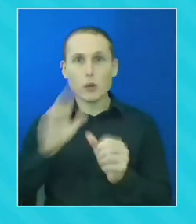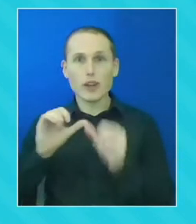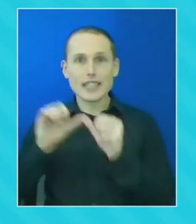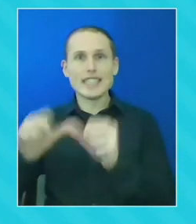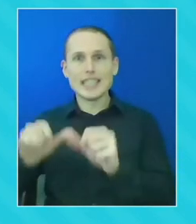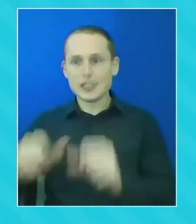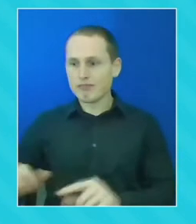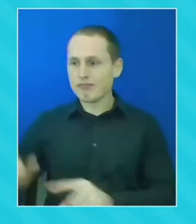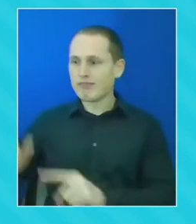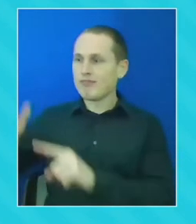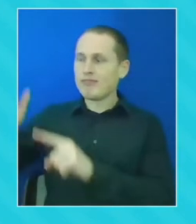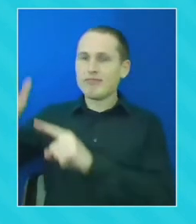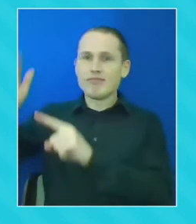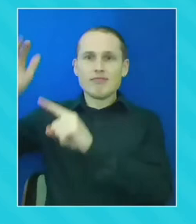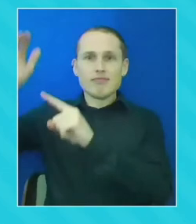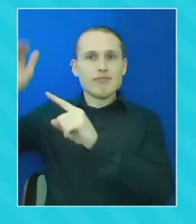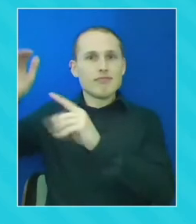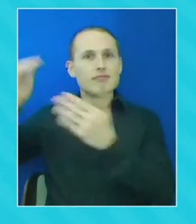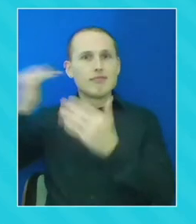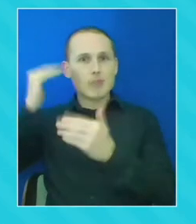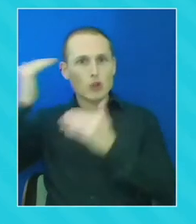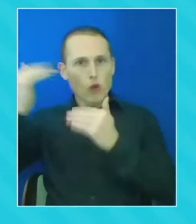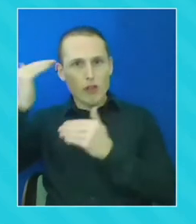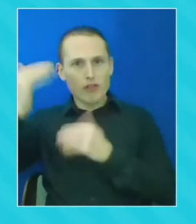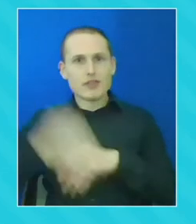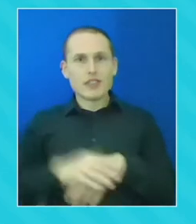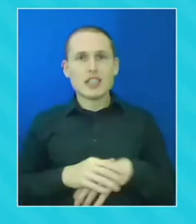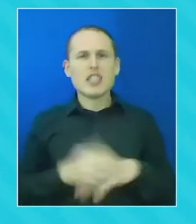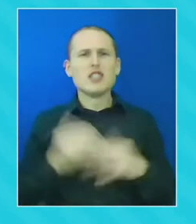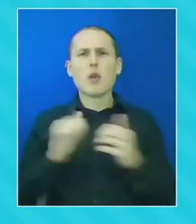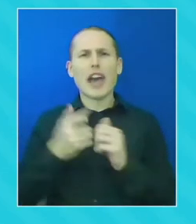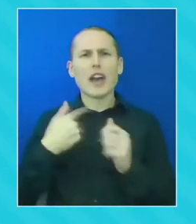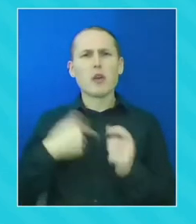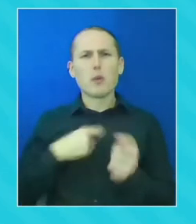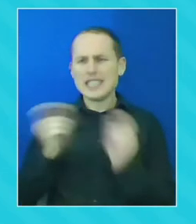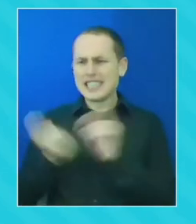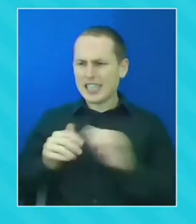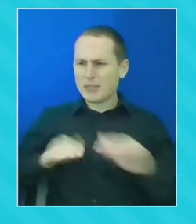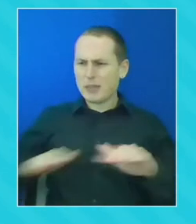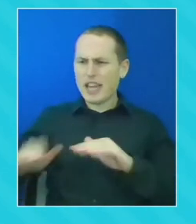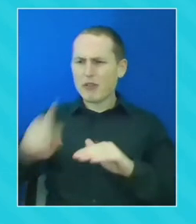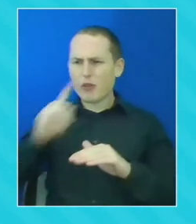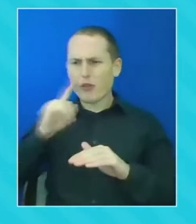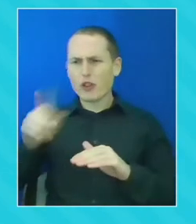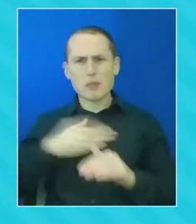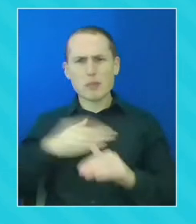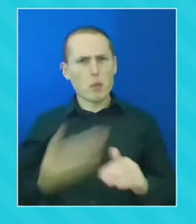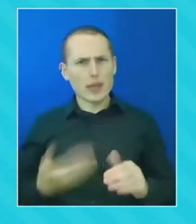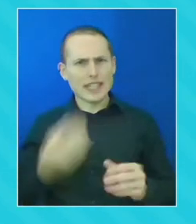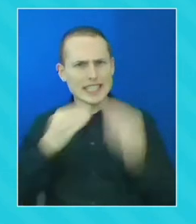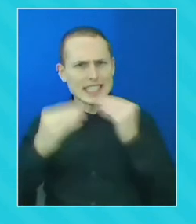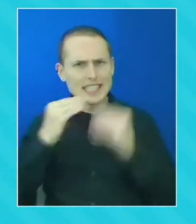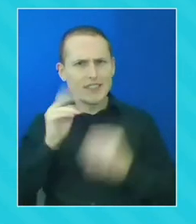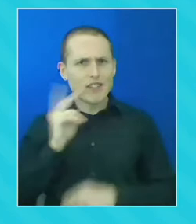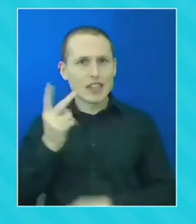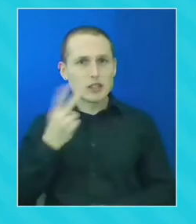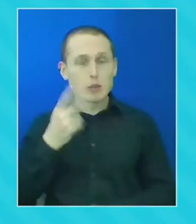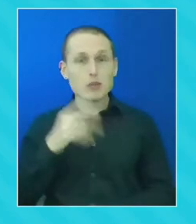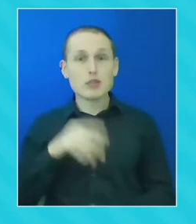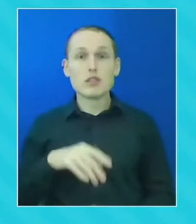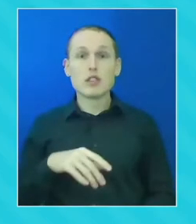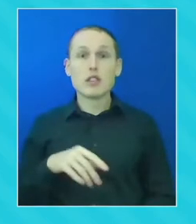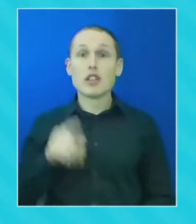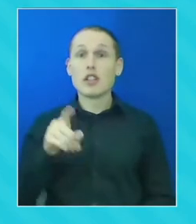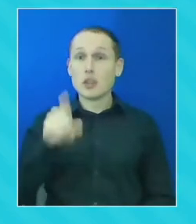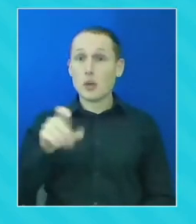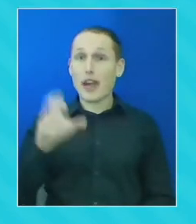way that we can change behaviors and make the healthy choice the easy choice? Look for the icon. That's right. We developed PHA's